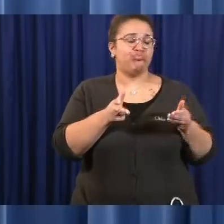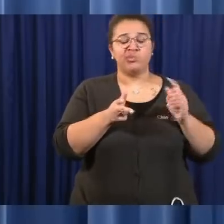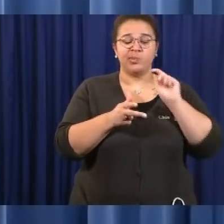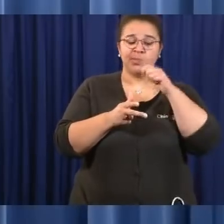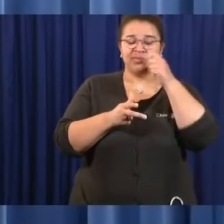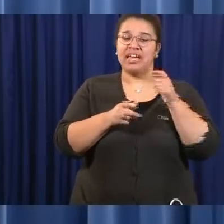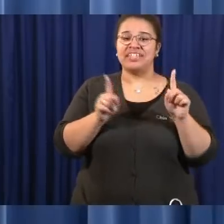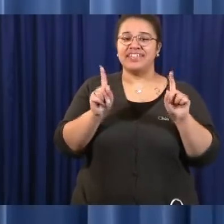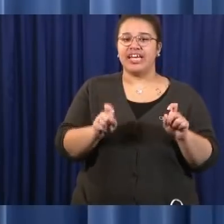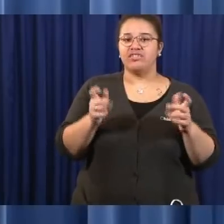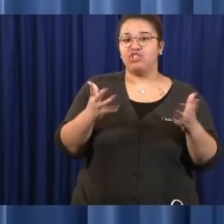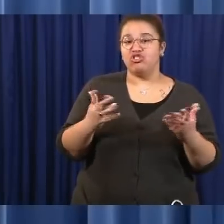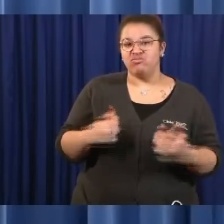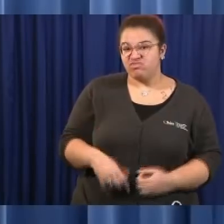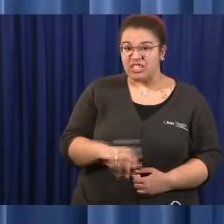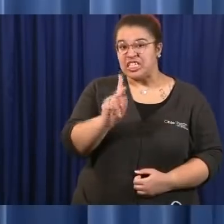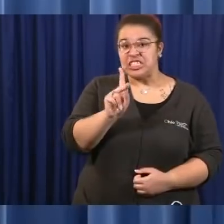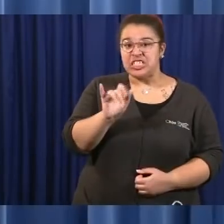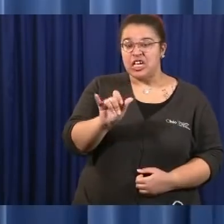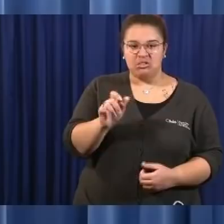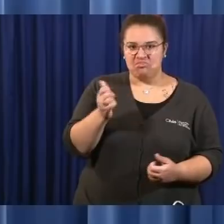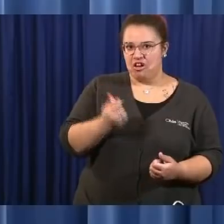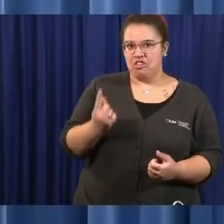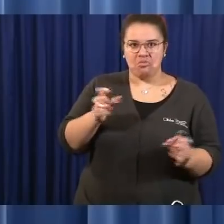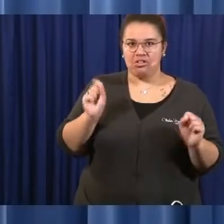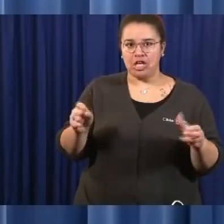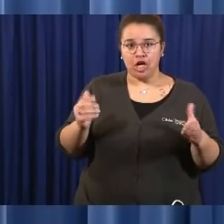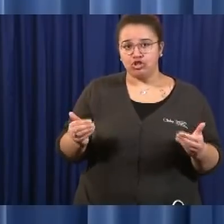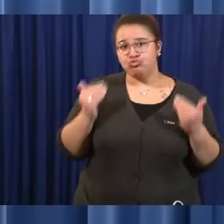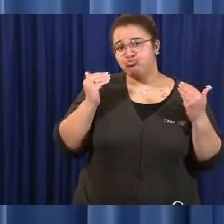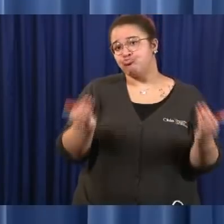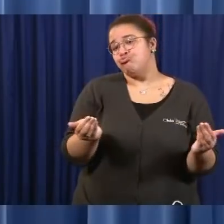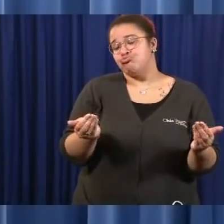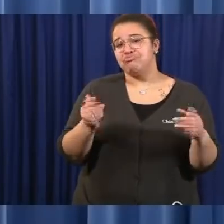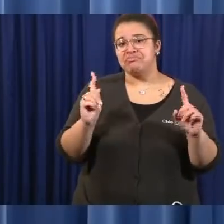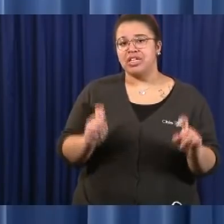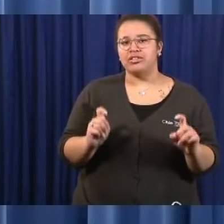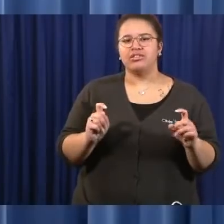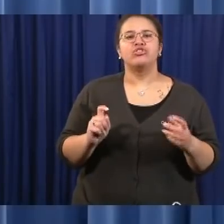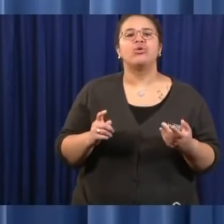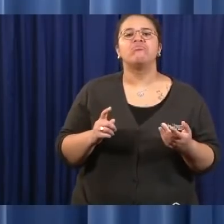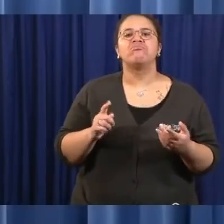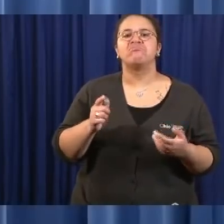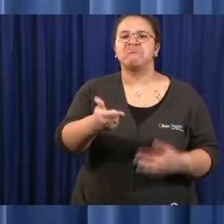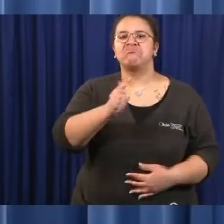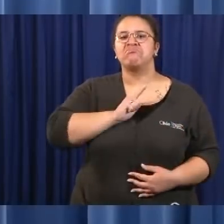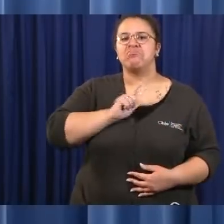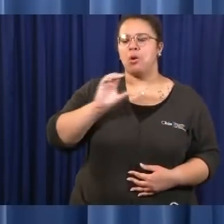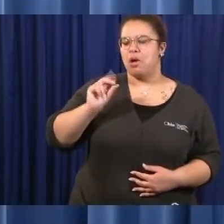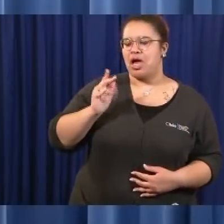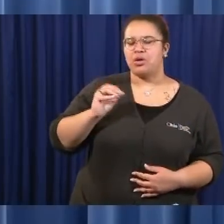want one in certain areas. Like, how close are we to getting to that?